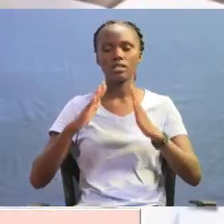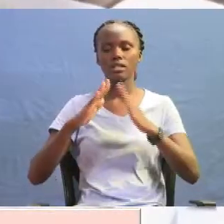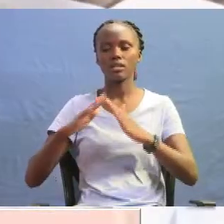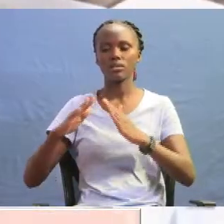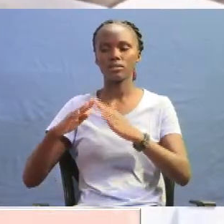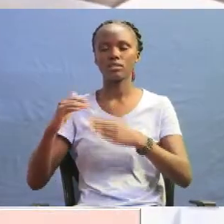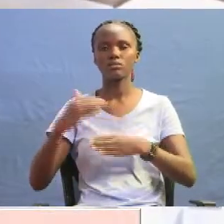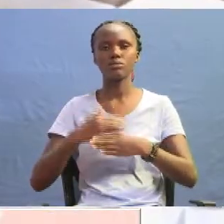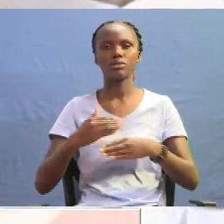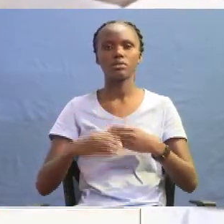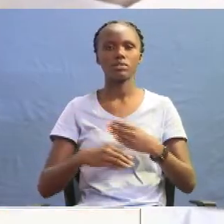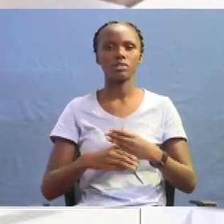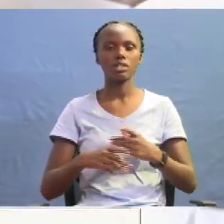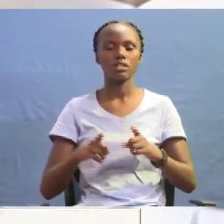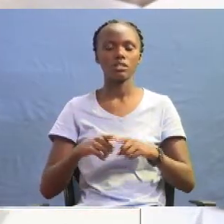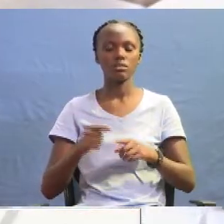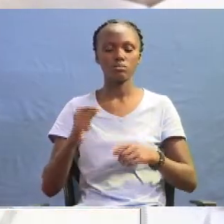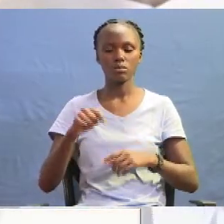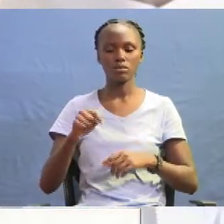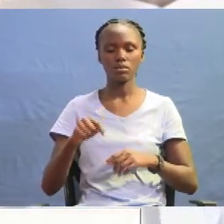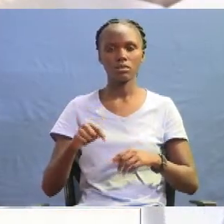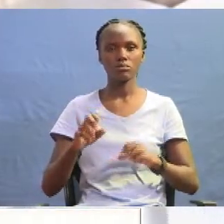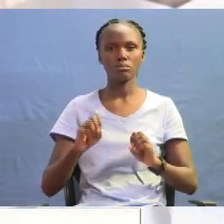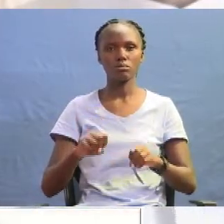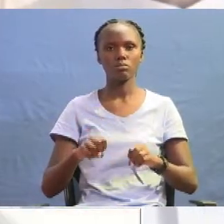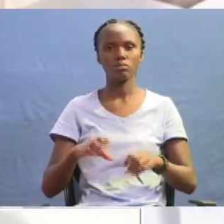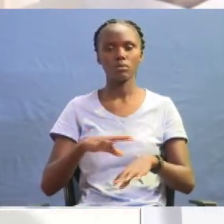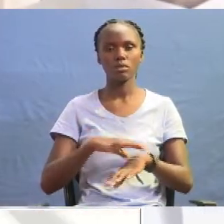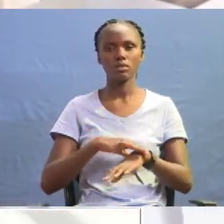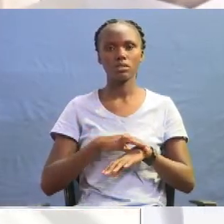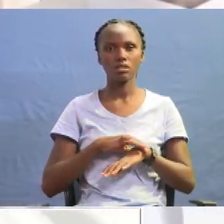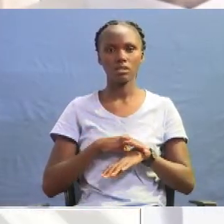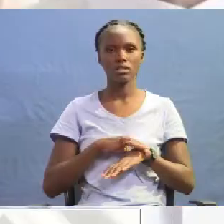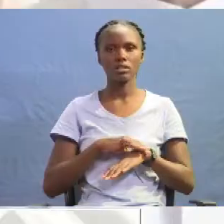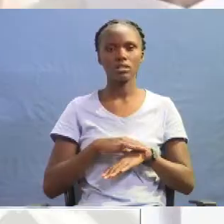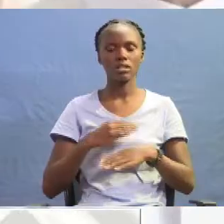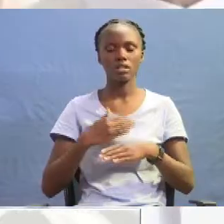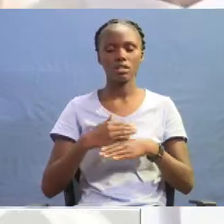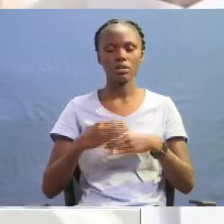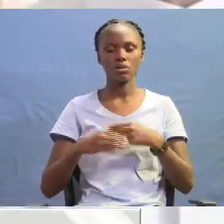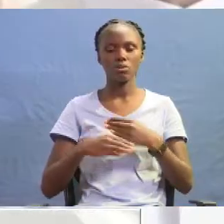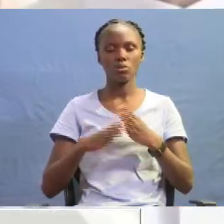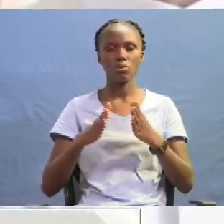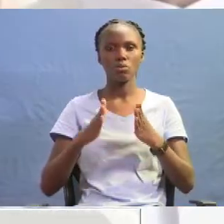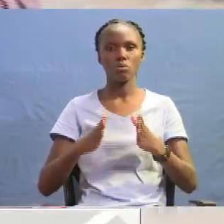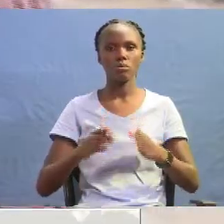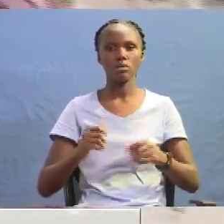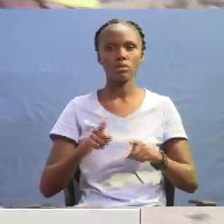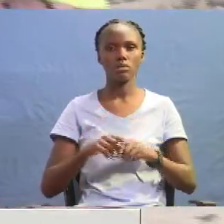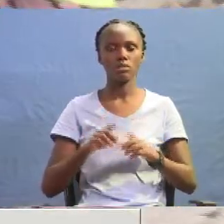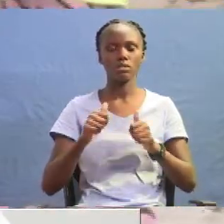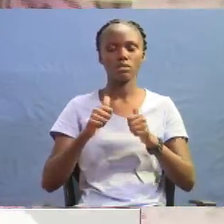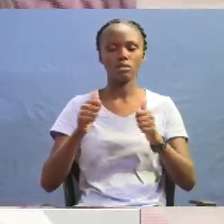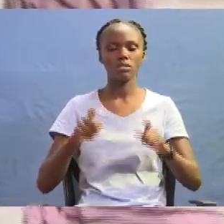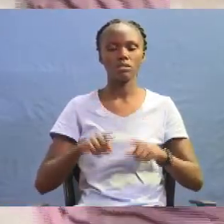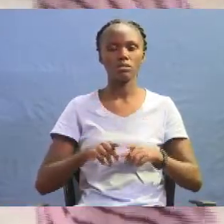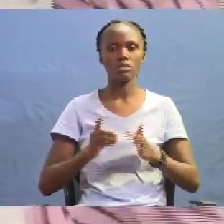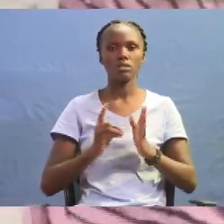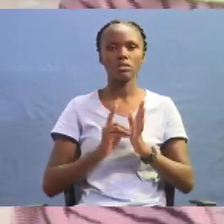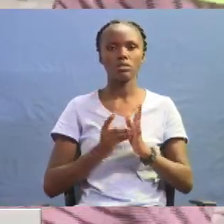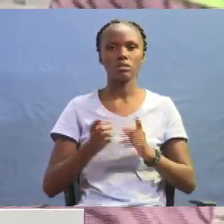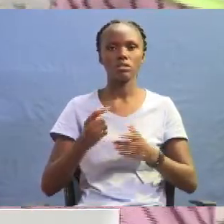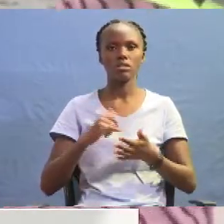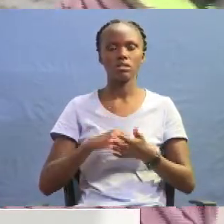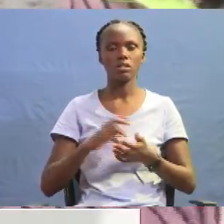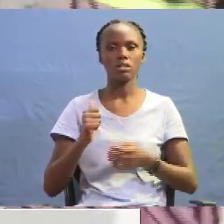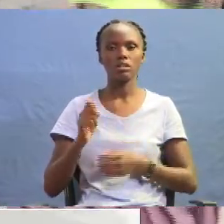program. And now today we met with the welders who are going to do the windows. Abubakar Mohammed,